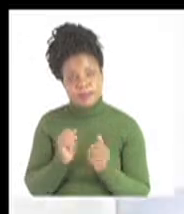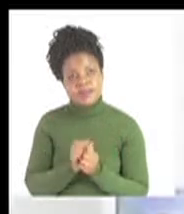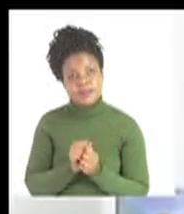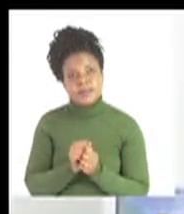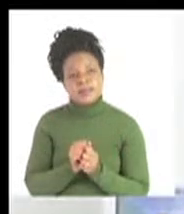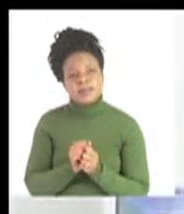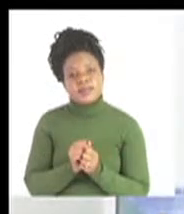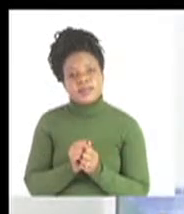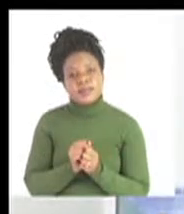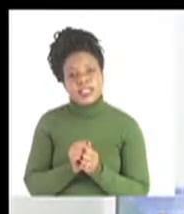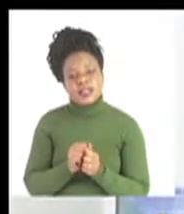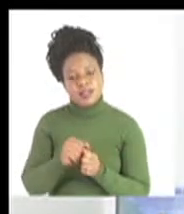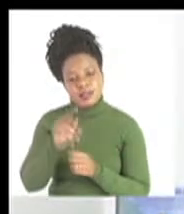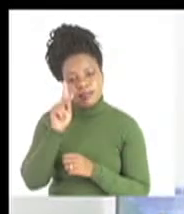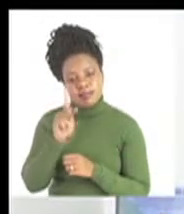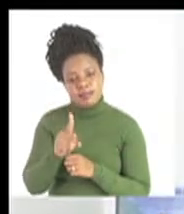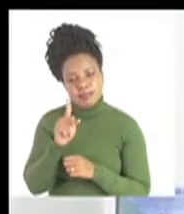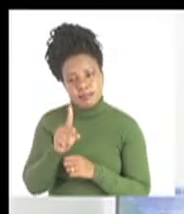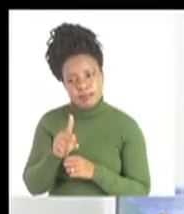Before